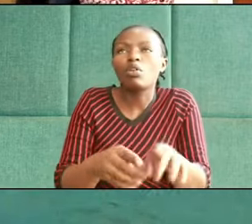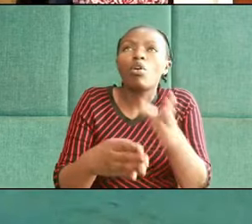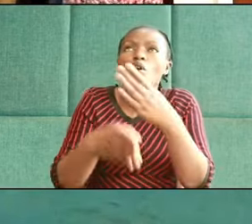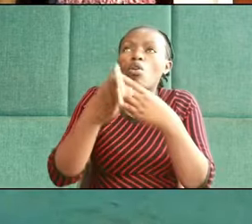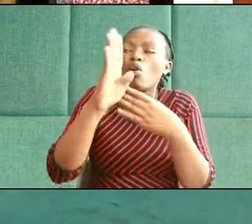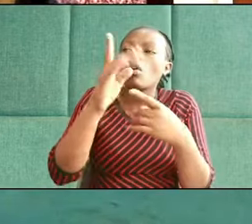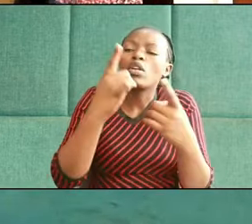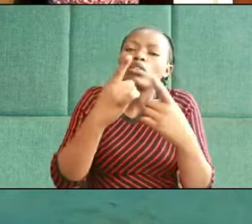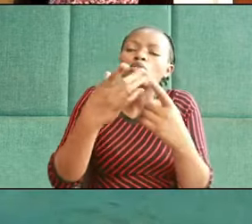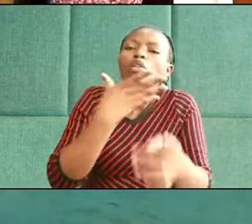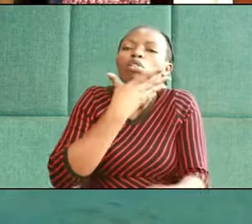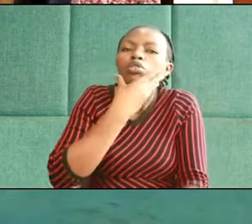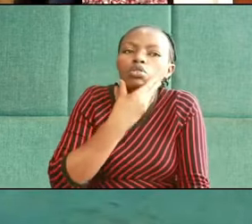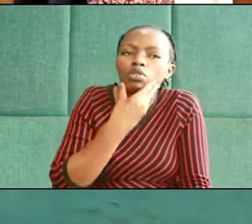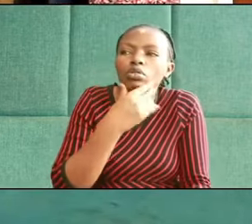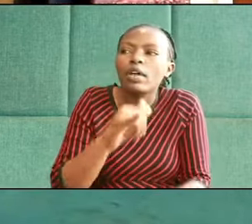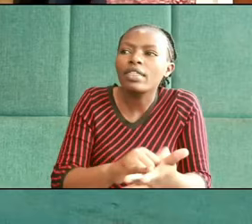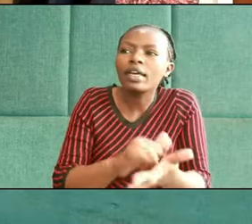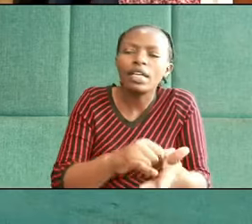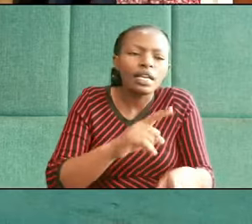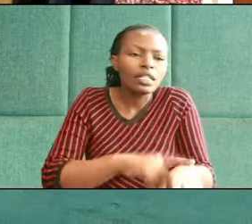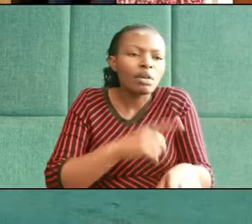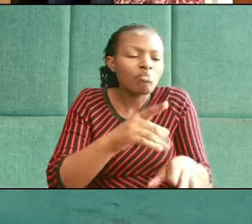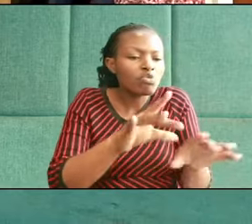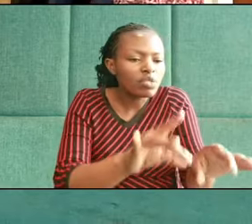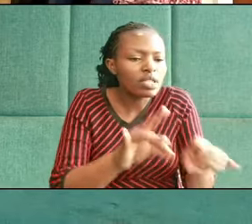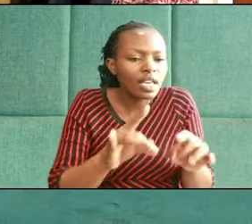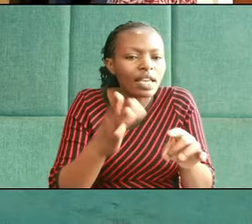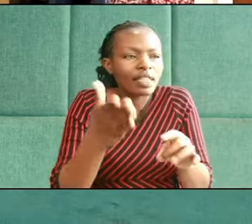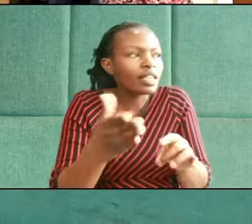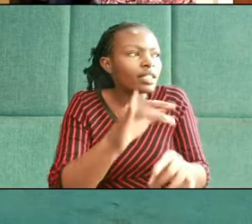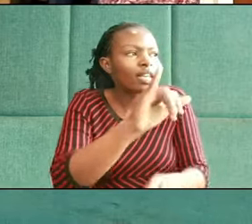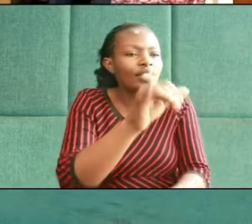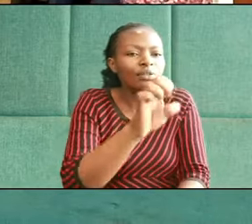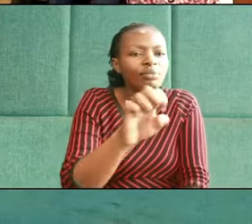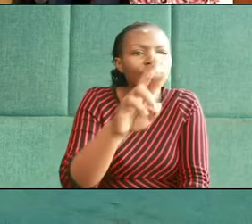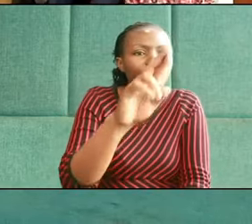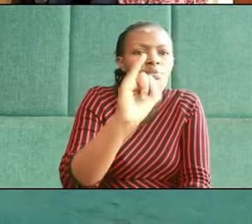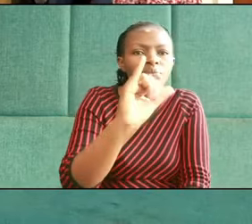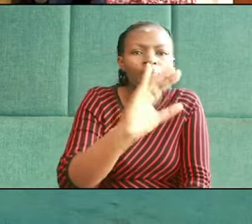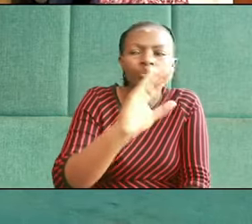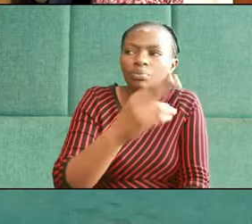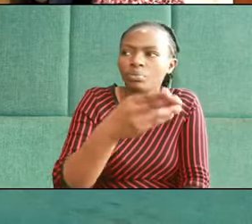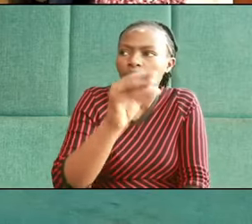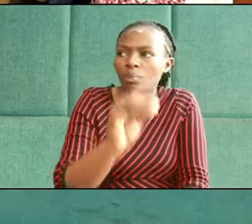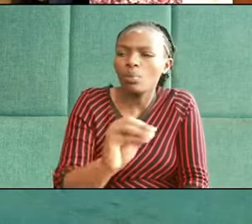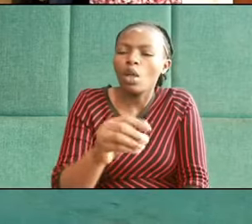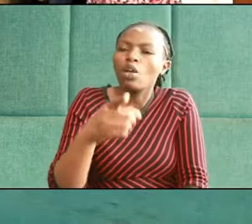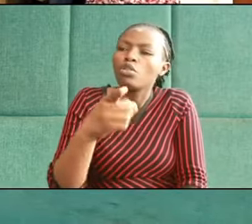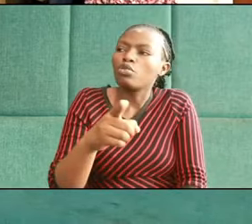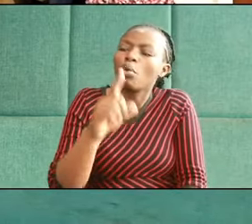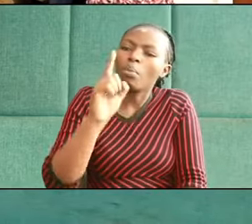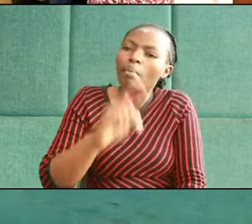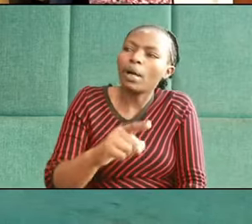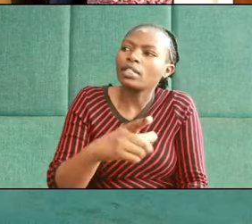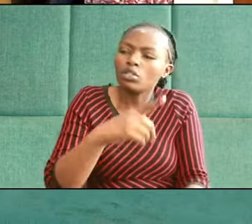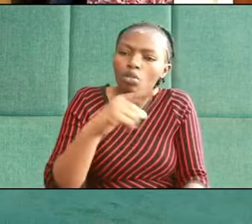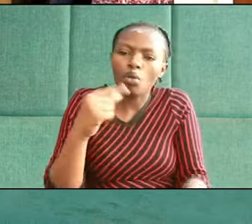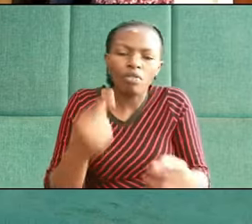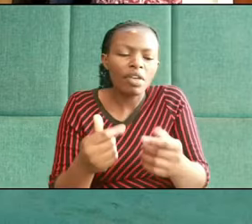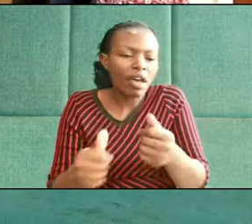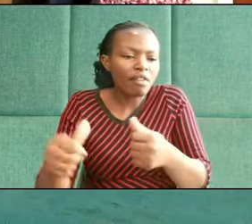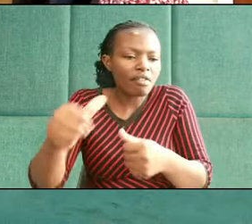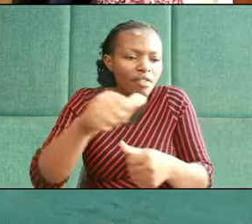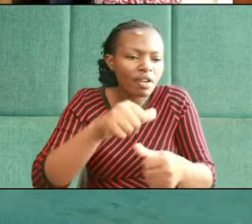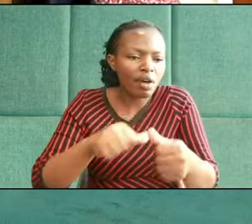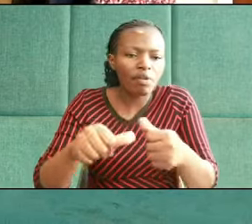go around it every day once. And on the seventh day, how many times? Seven times.